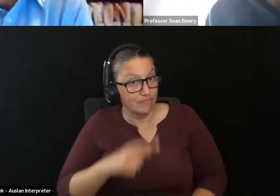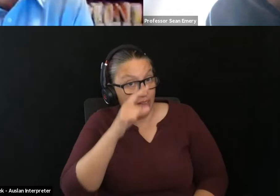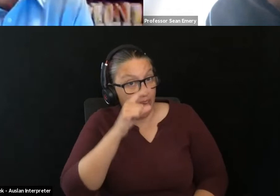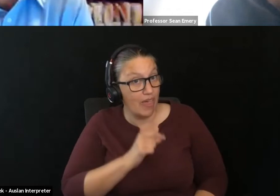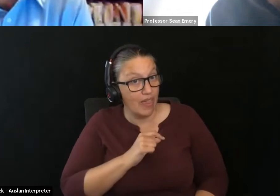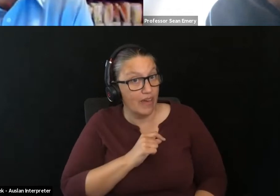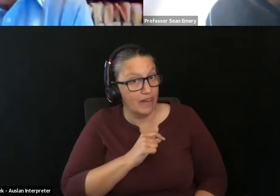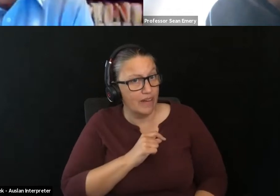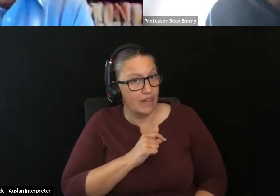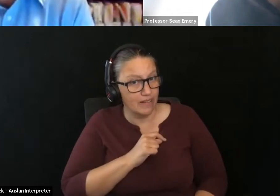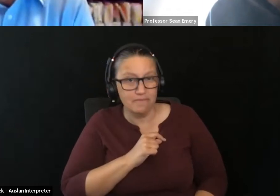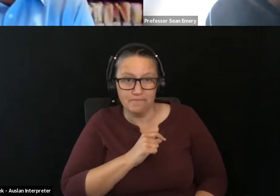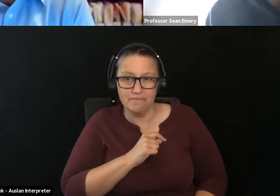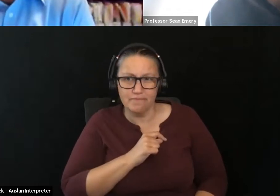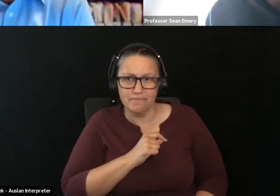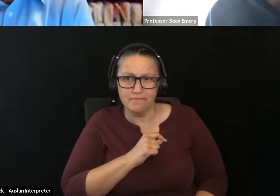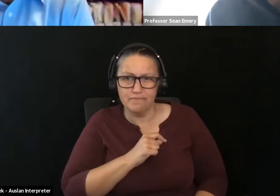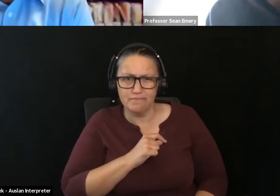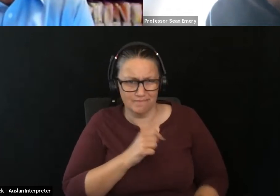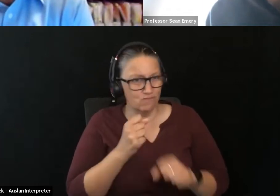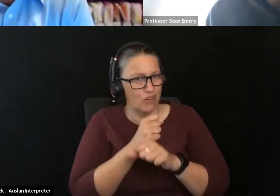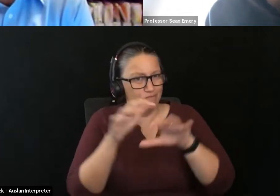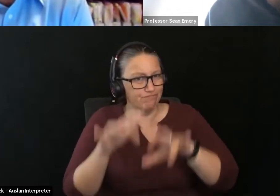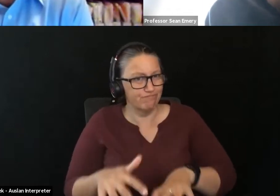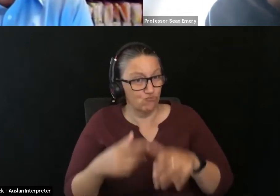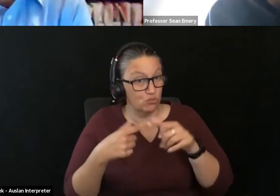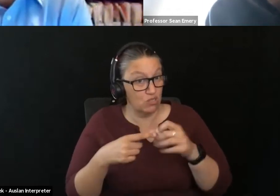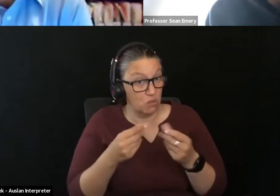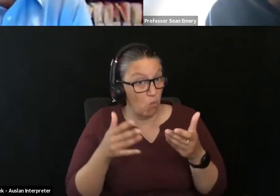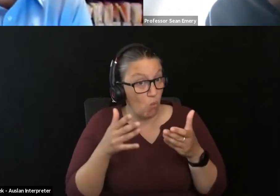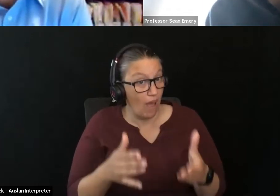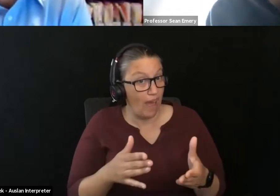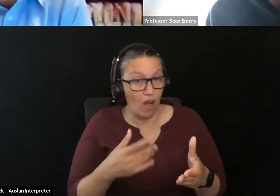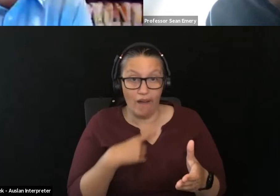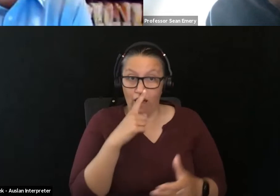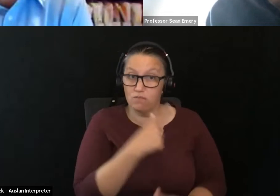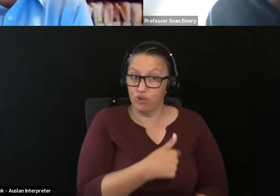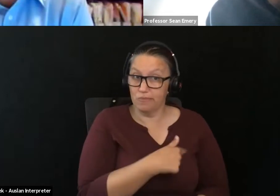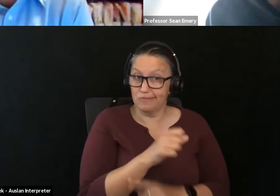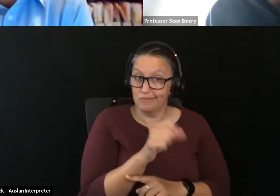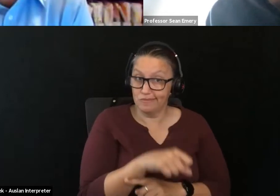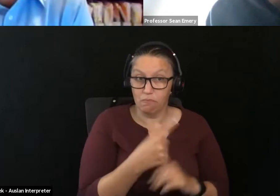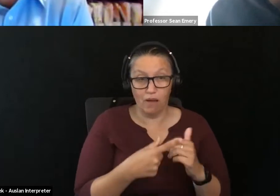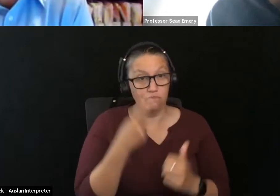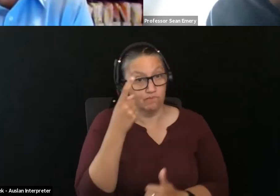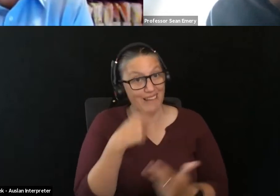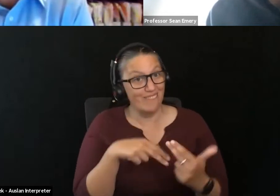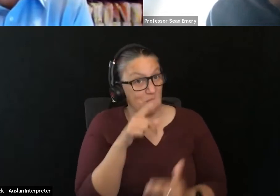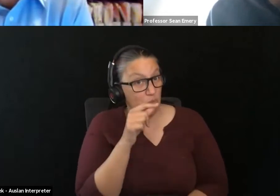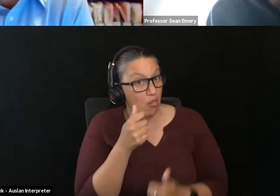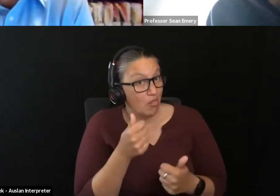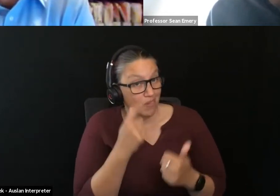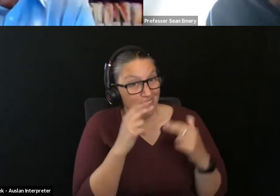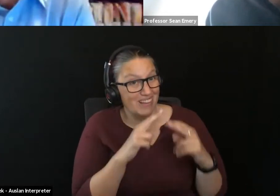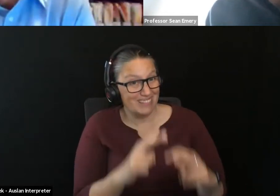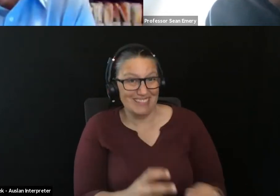the questions with you offline and generate responses in some way. I can't make a promise that that's possible, but we'll certainly investigate